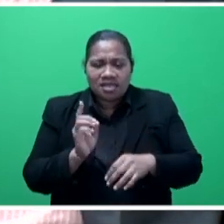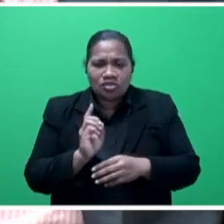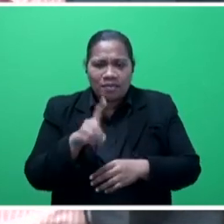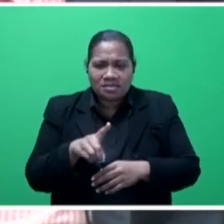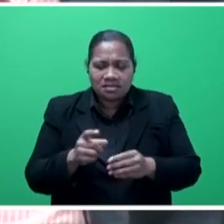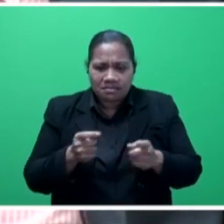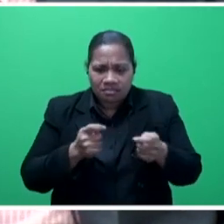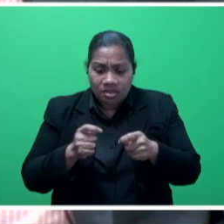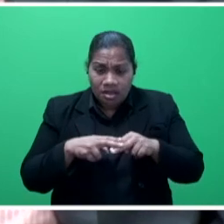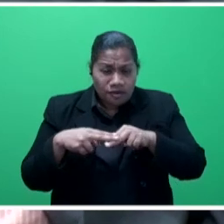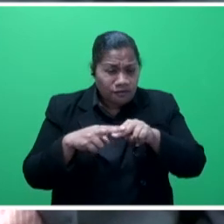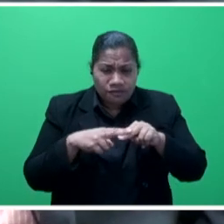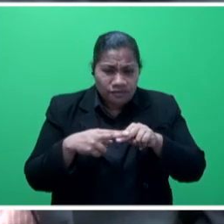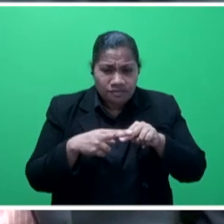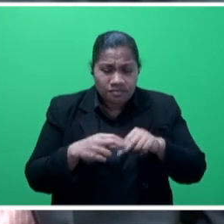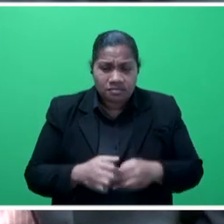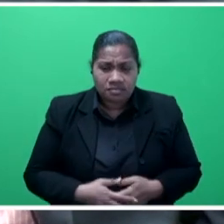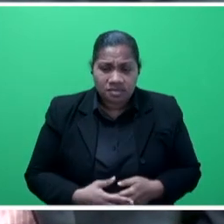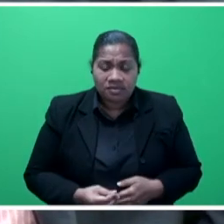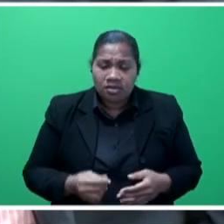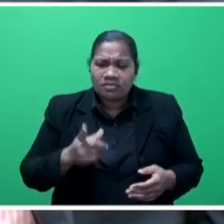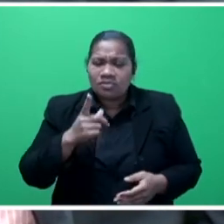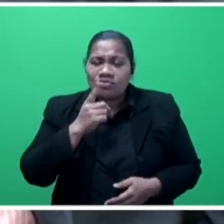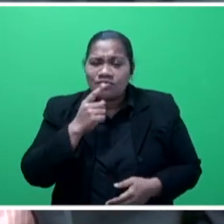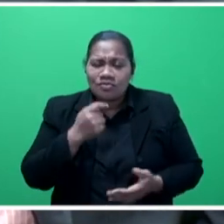Fiji has ever defaulted its loan repayment.